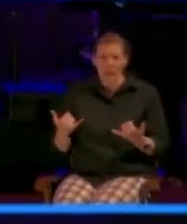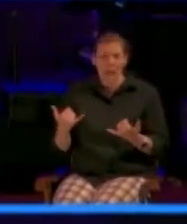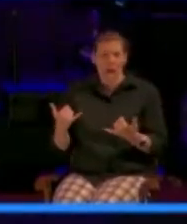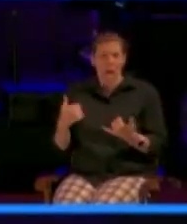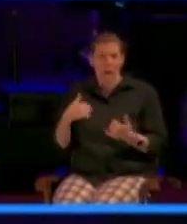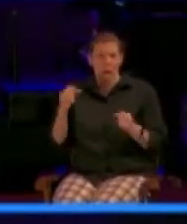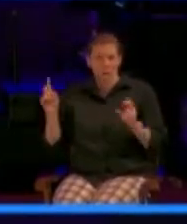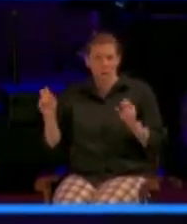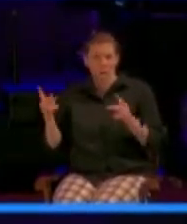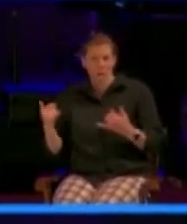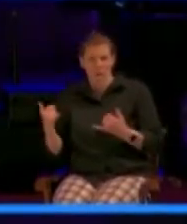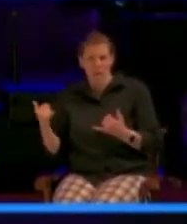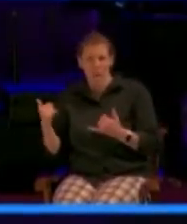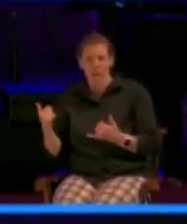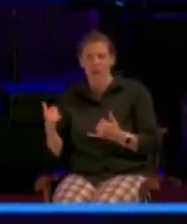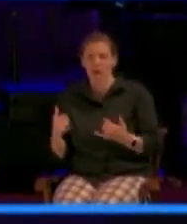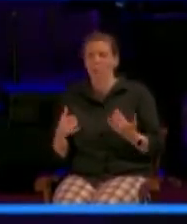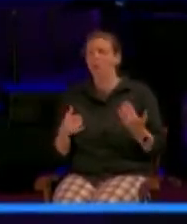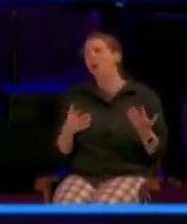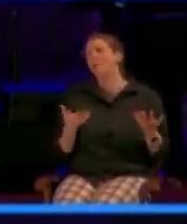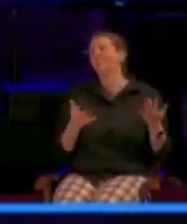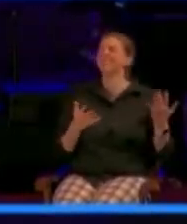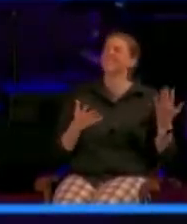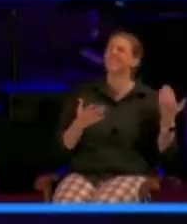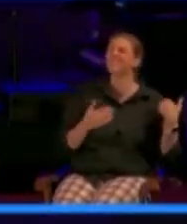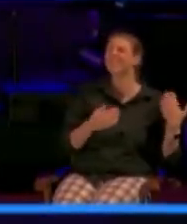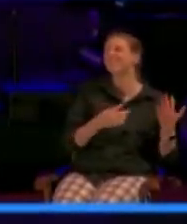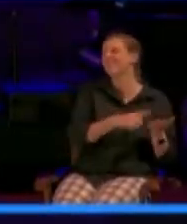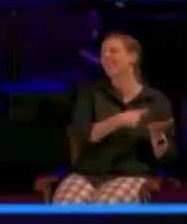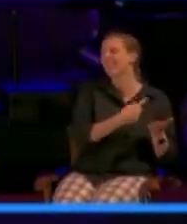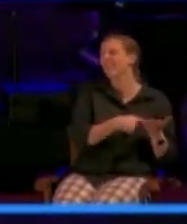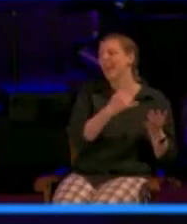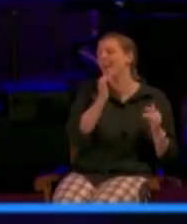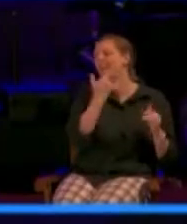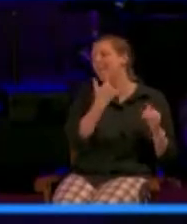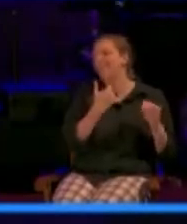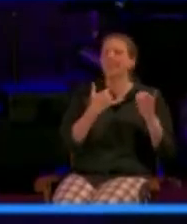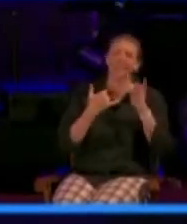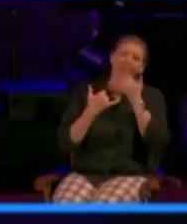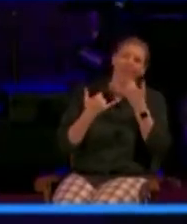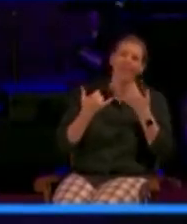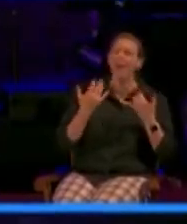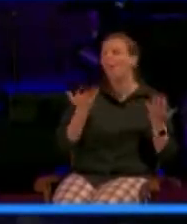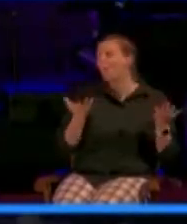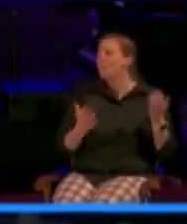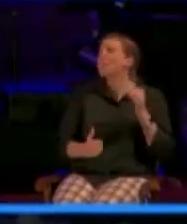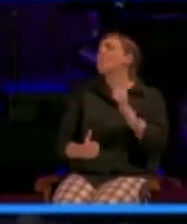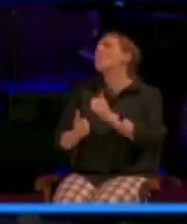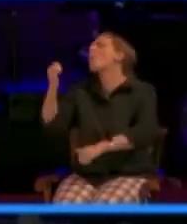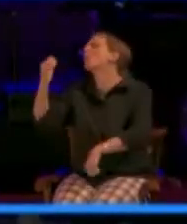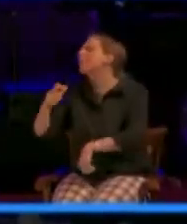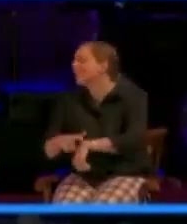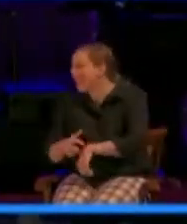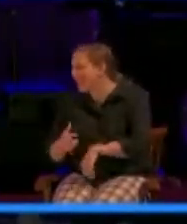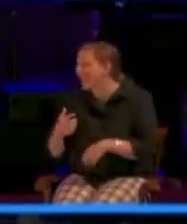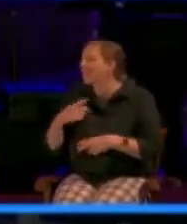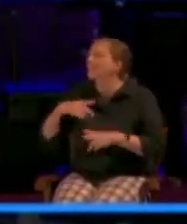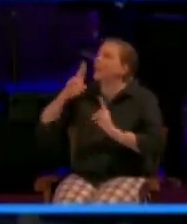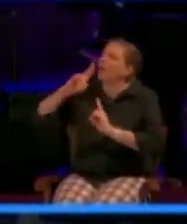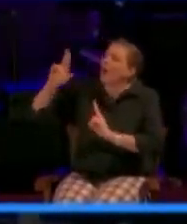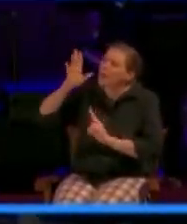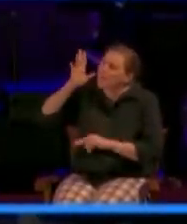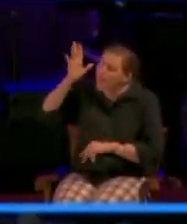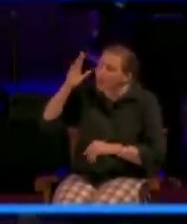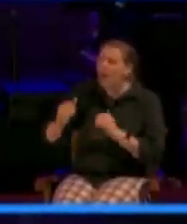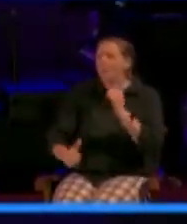don't mess up. I treated so-and-so honest. I treated my mother good. I did this thing over here that was a good thing. So we look at ourselves,